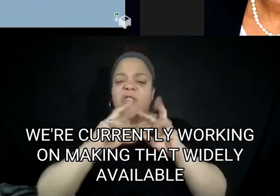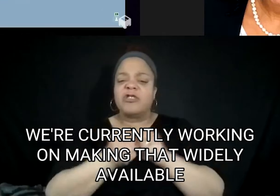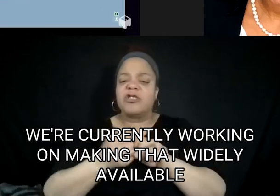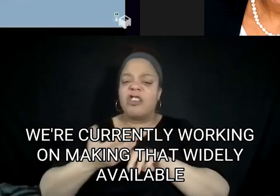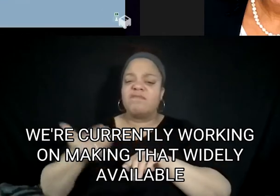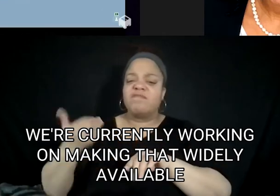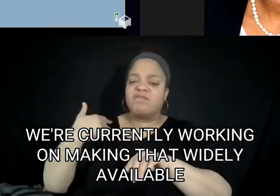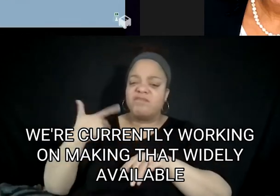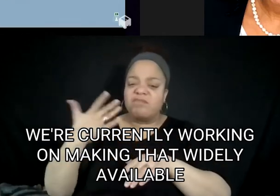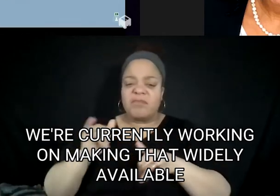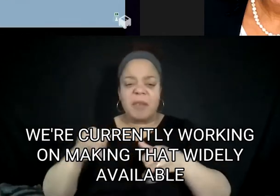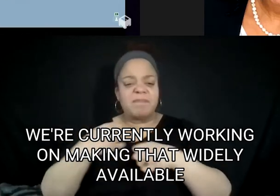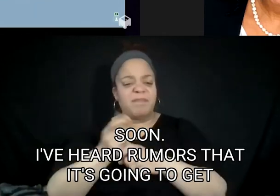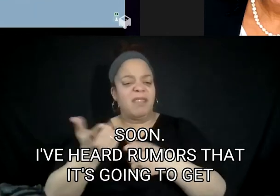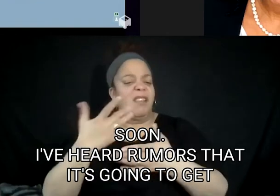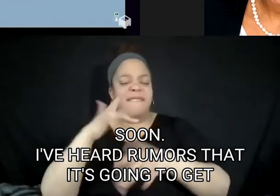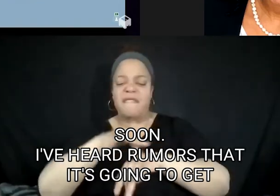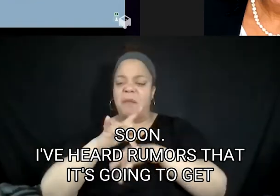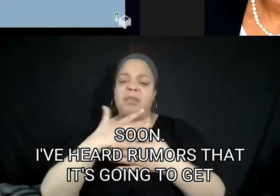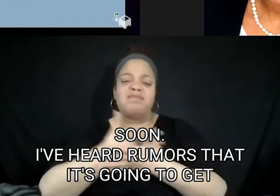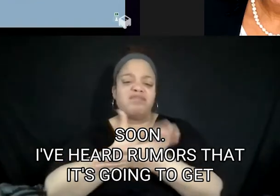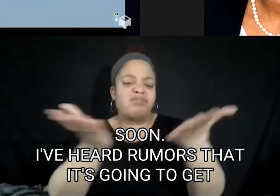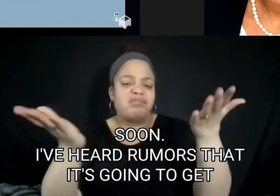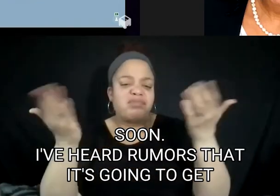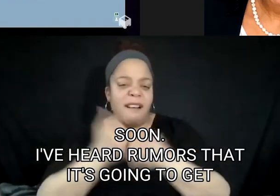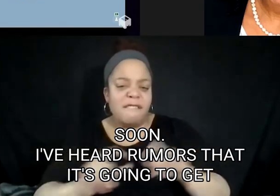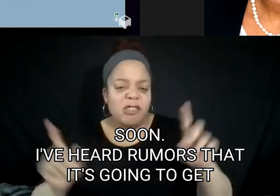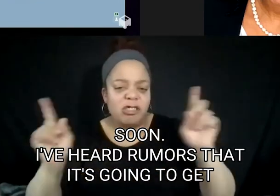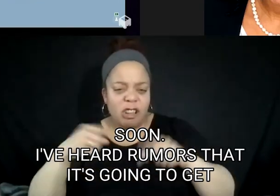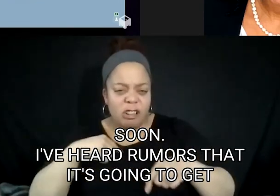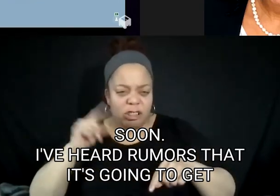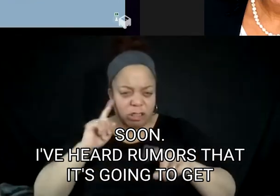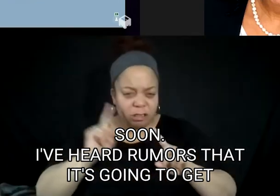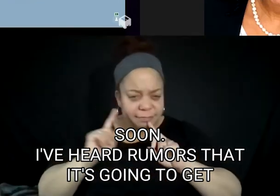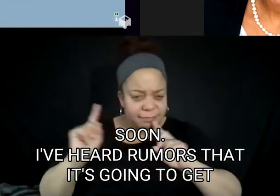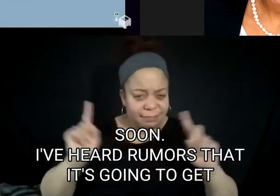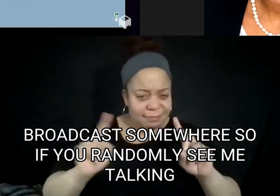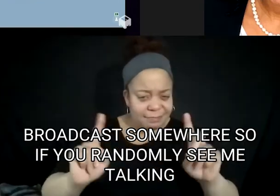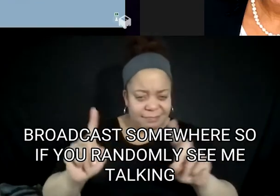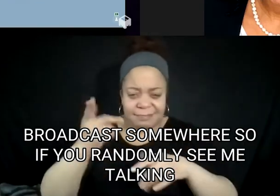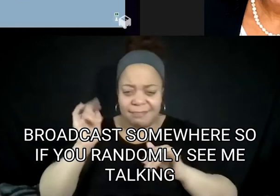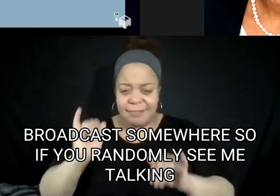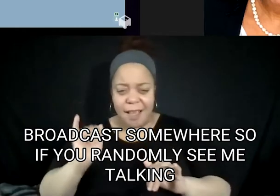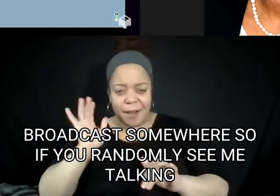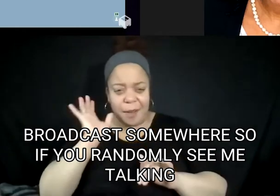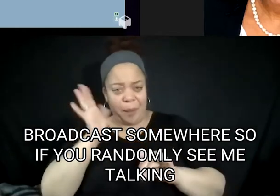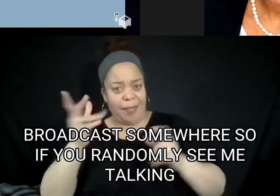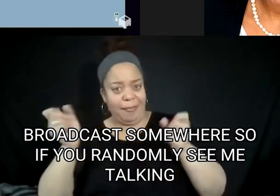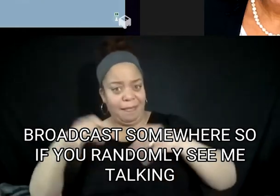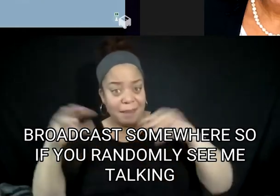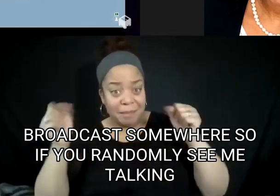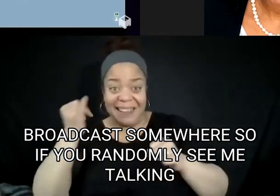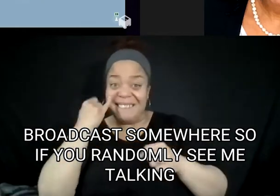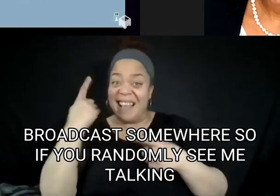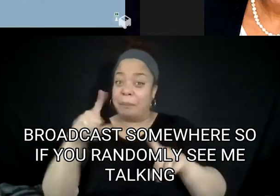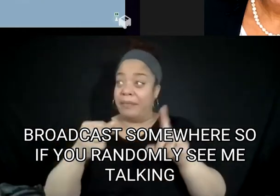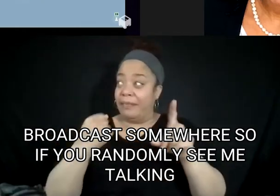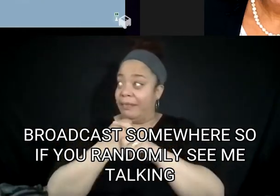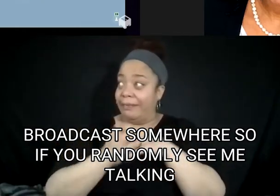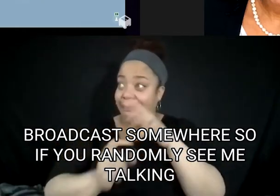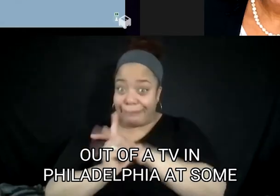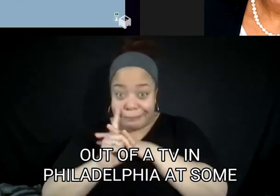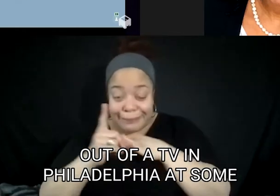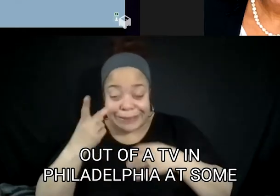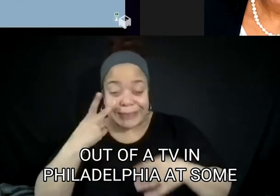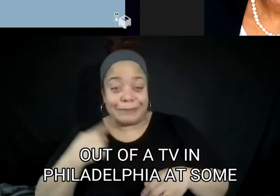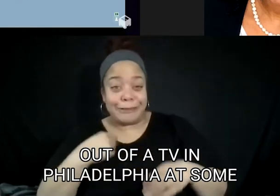So if you randomly see me talking out of a TV in Philadelphia at some point, shout out to our member out